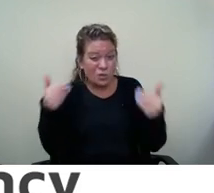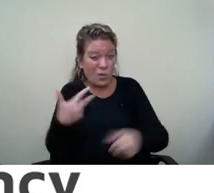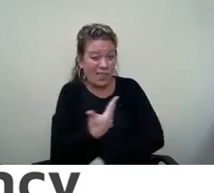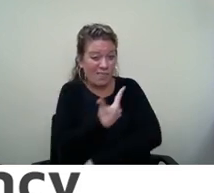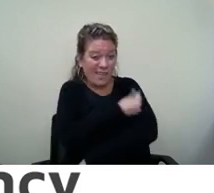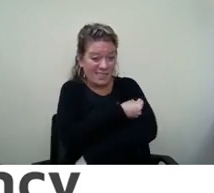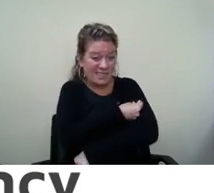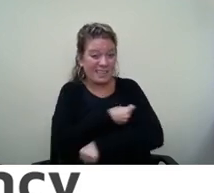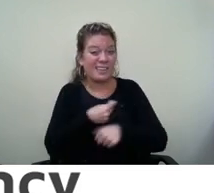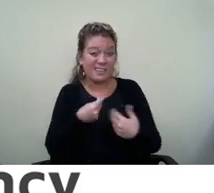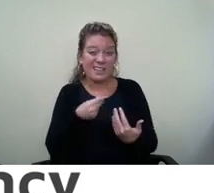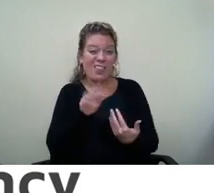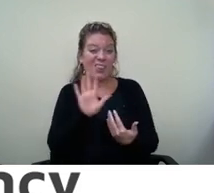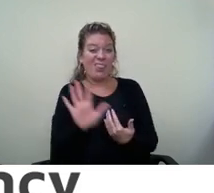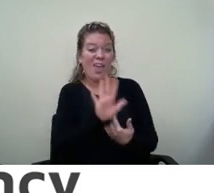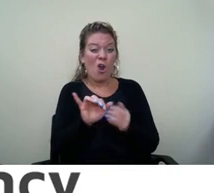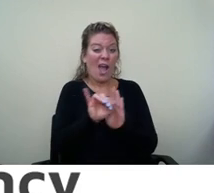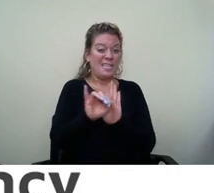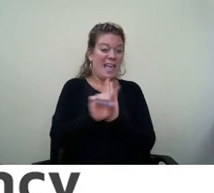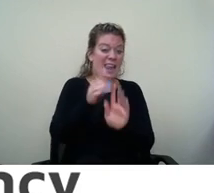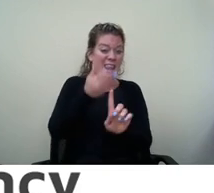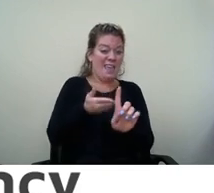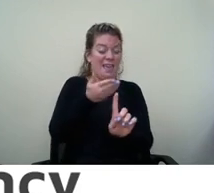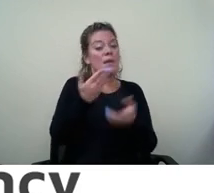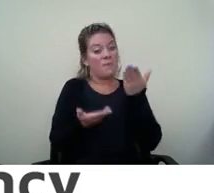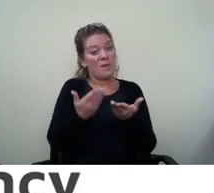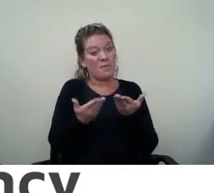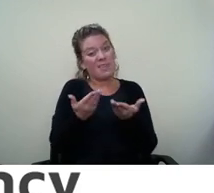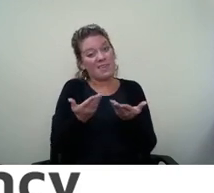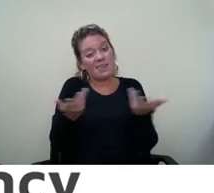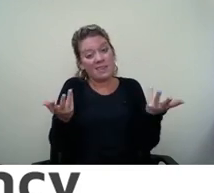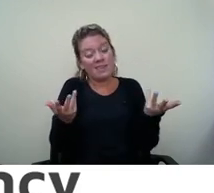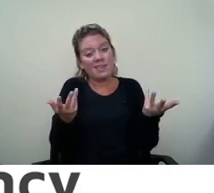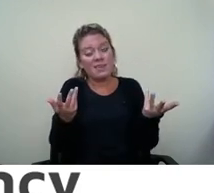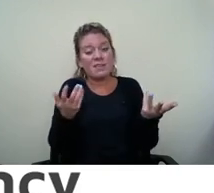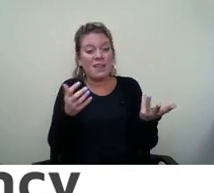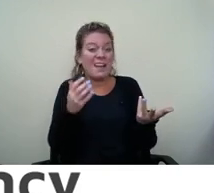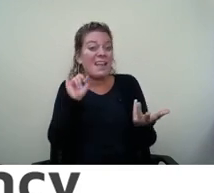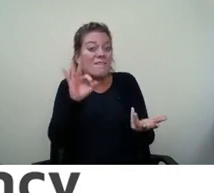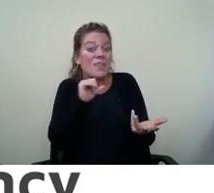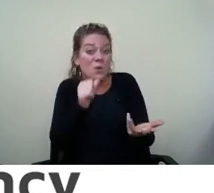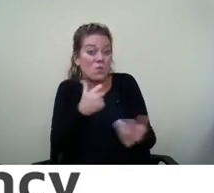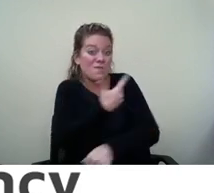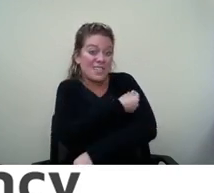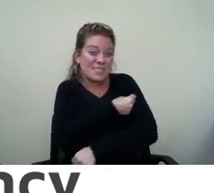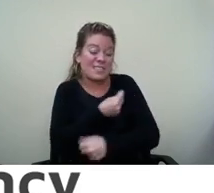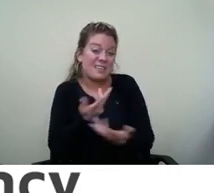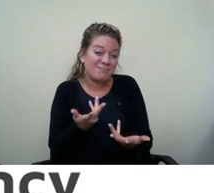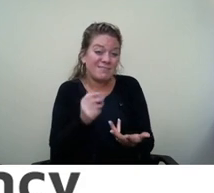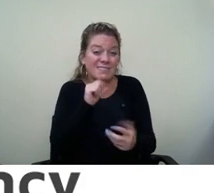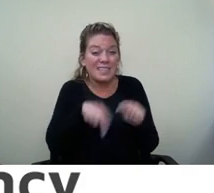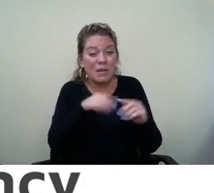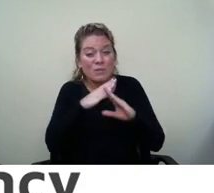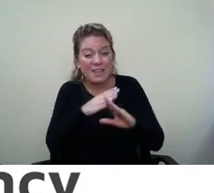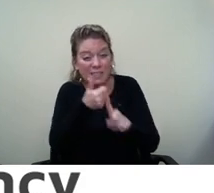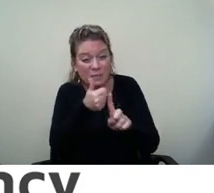a great contributor to society and protect not just themselves, but those around them. And then